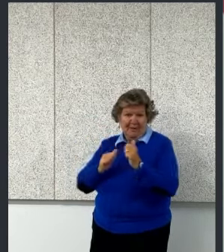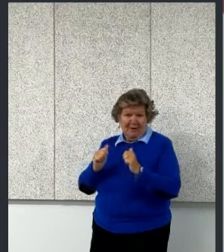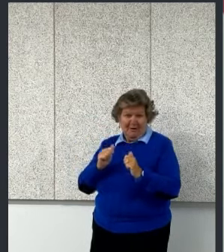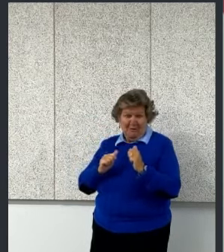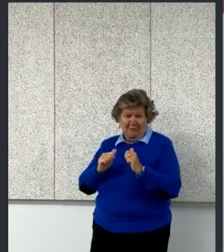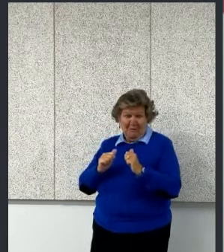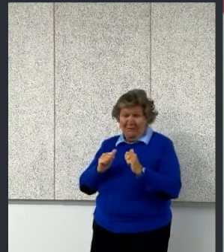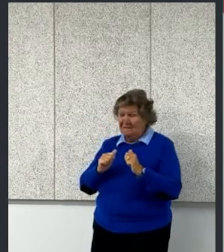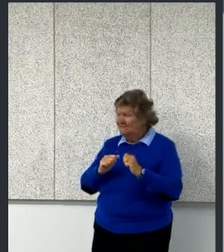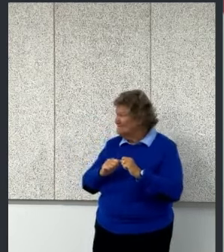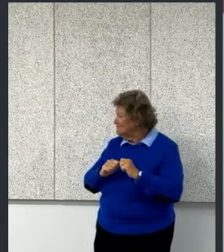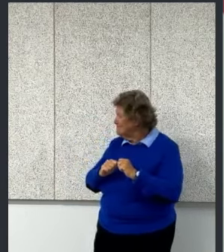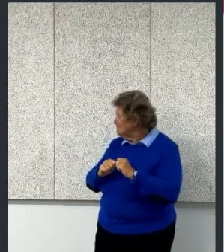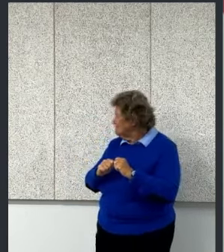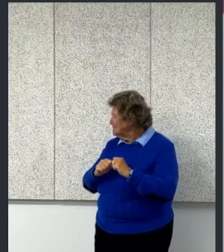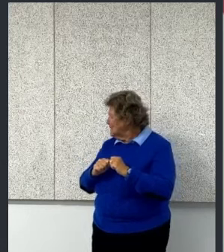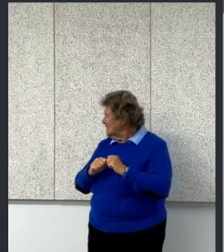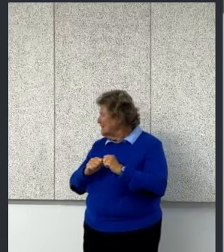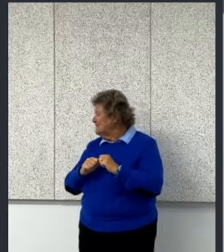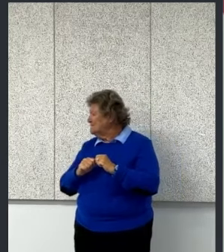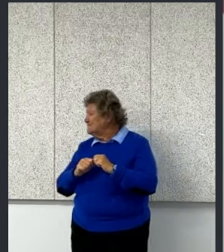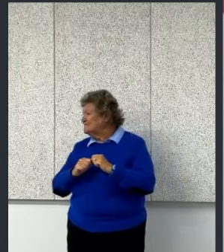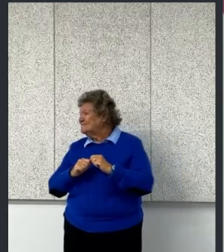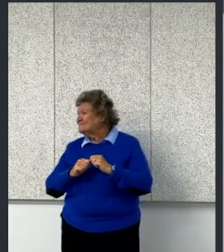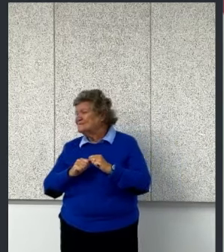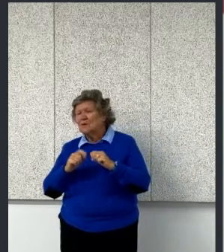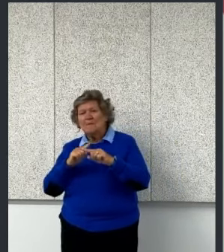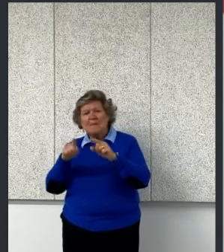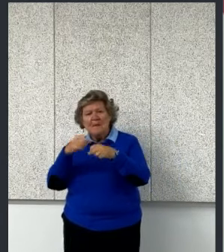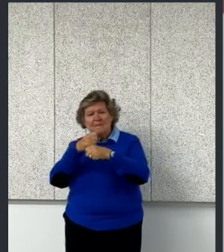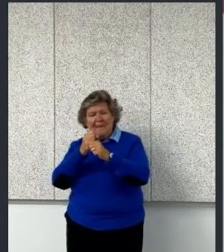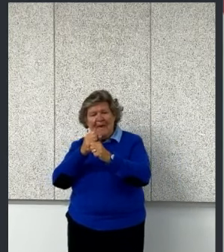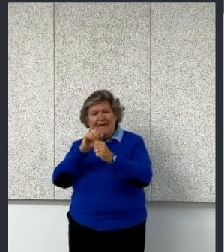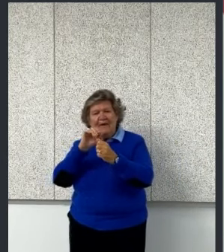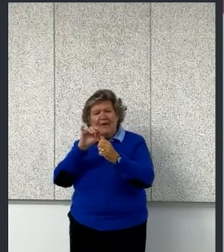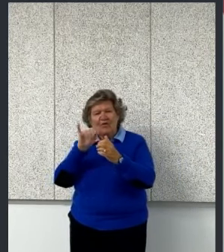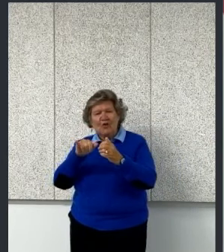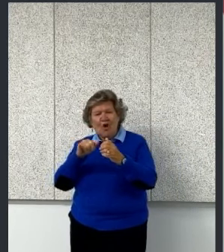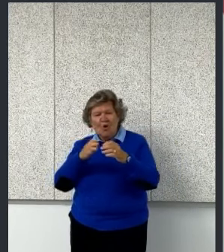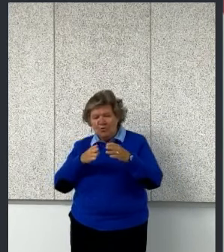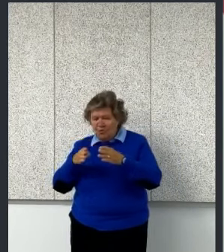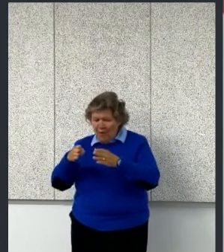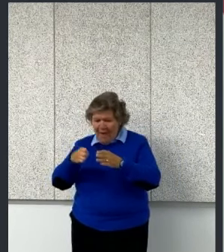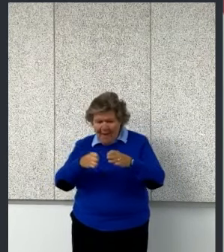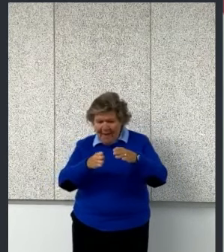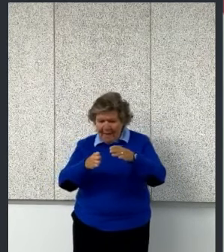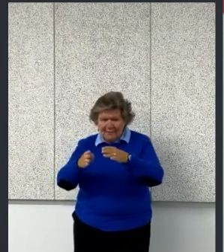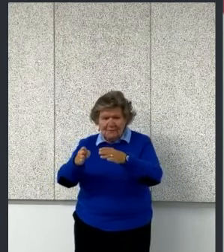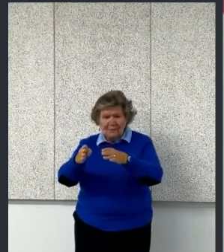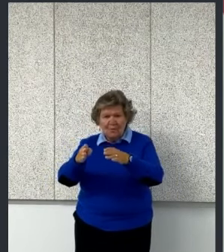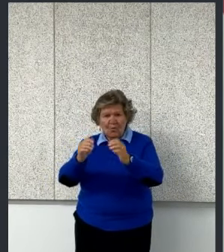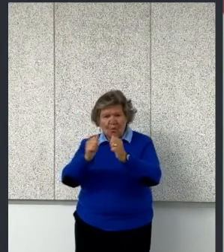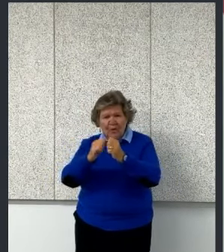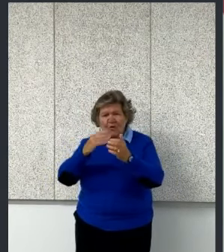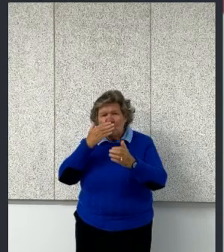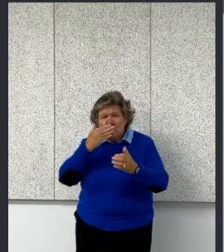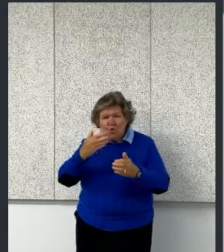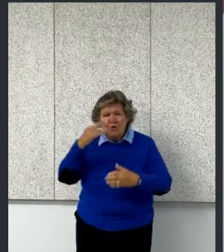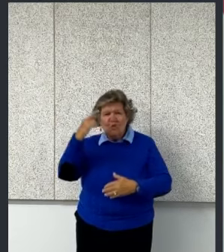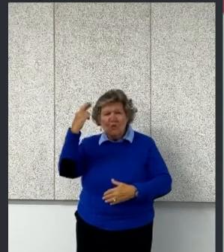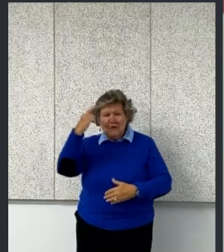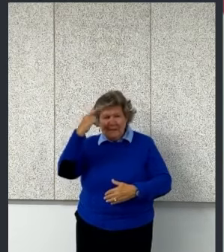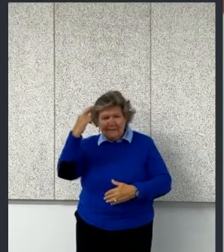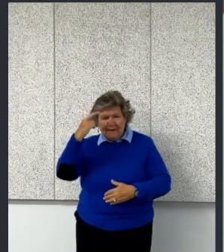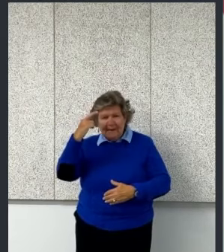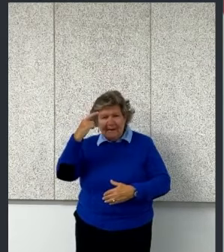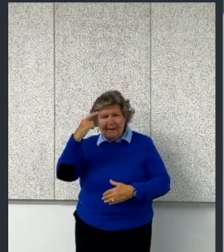I'm focused on the youth, right? So, but creating those pathways with intentionality of really